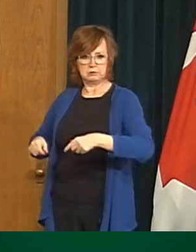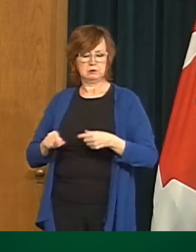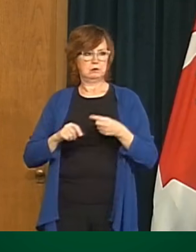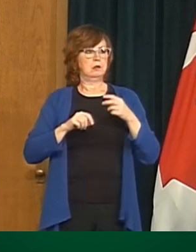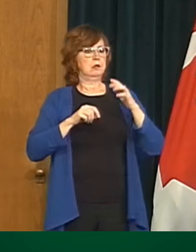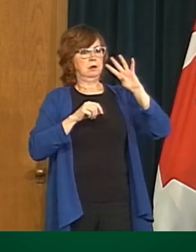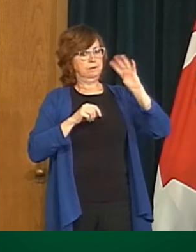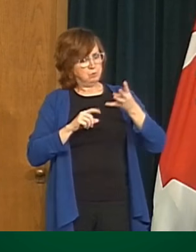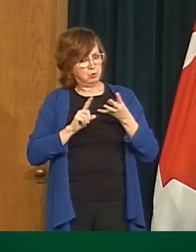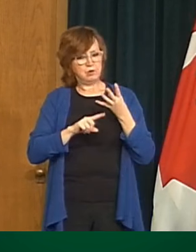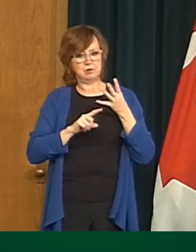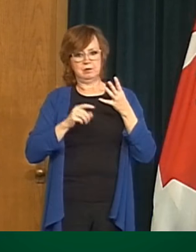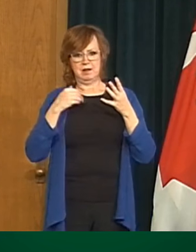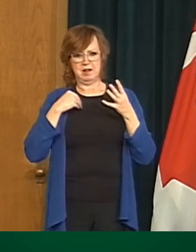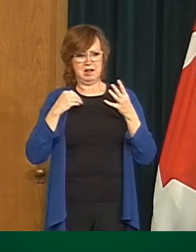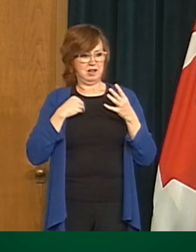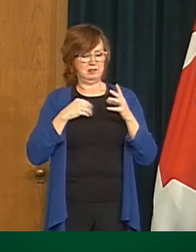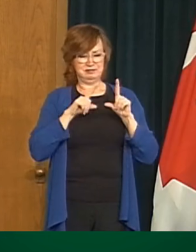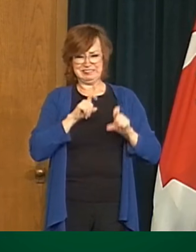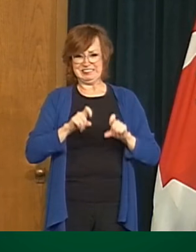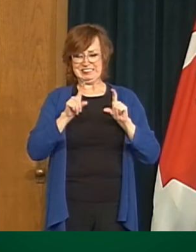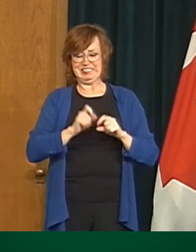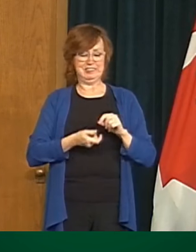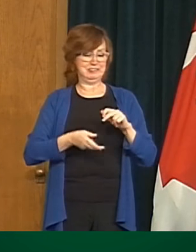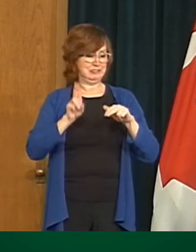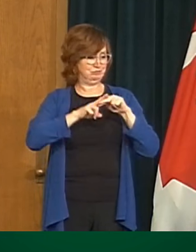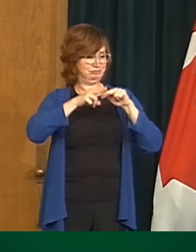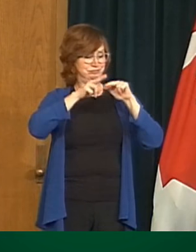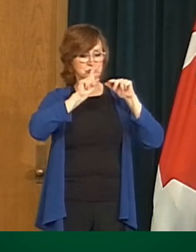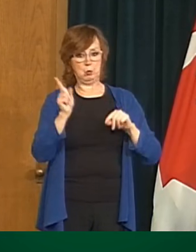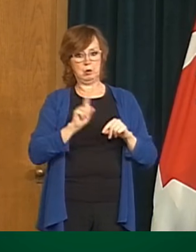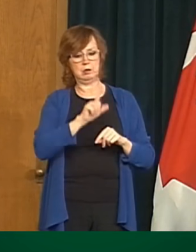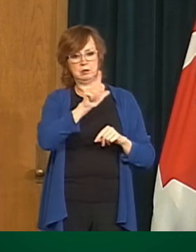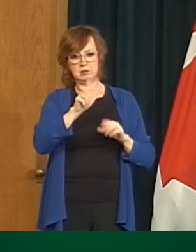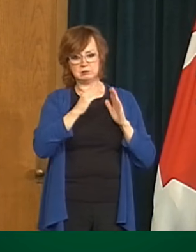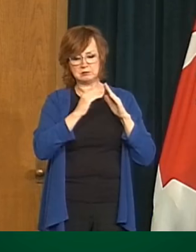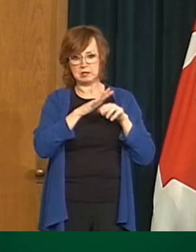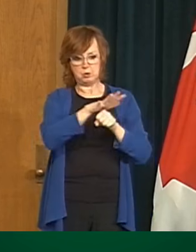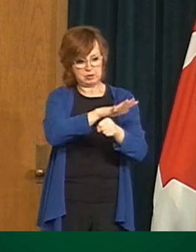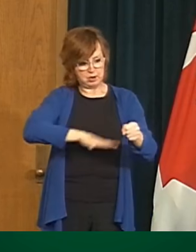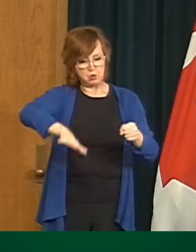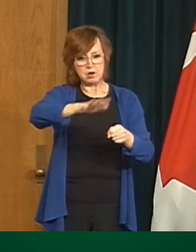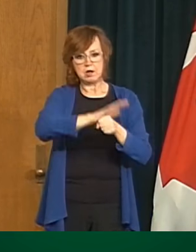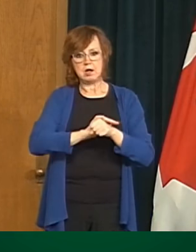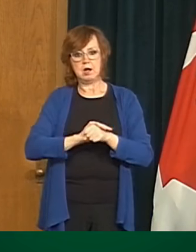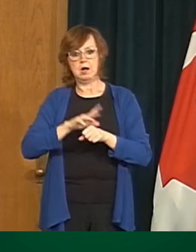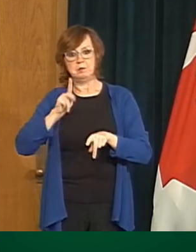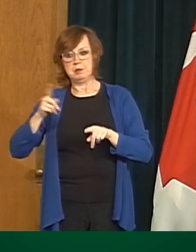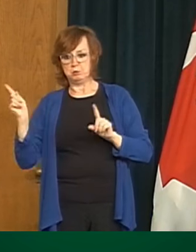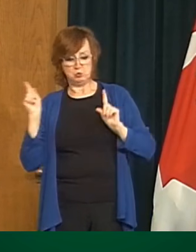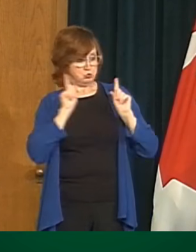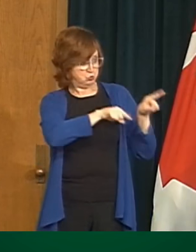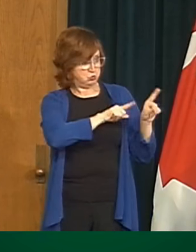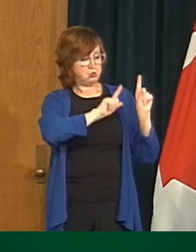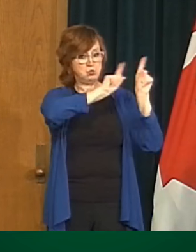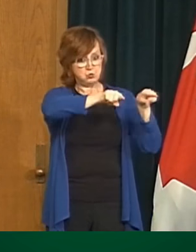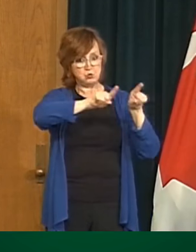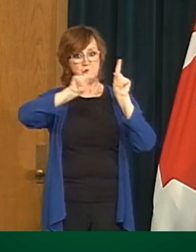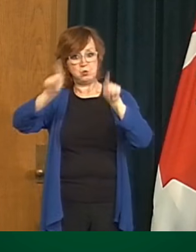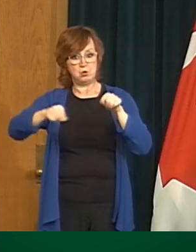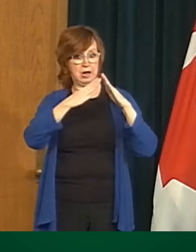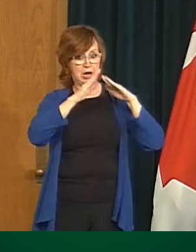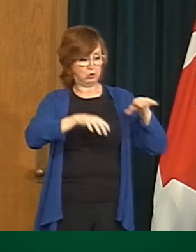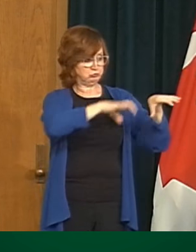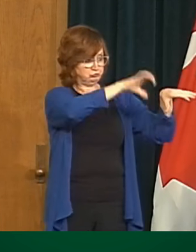the community of Loche. So we are, our testing is starting to increase again from where it was maybe a week or so